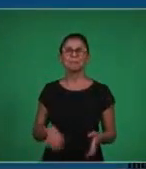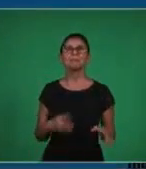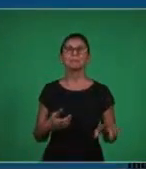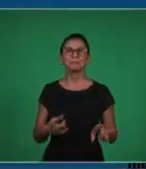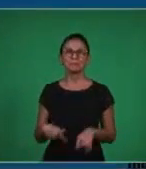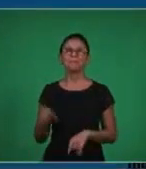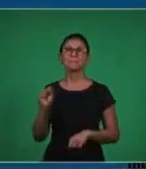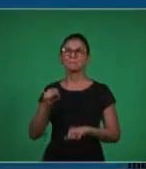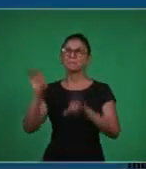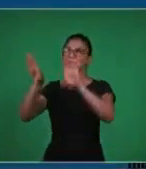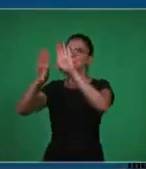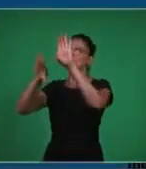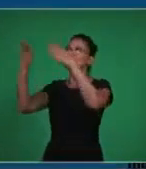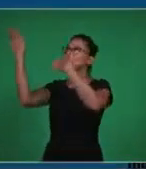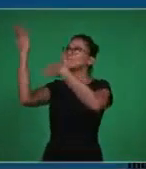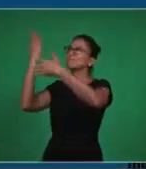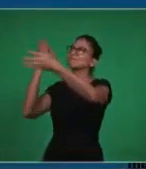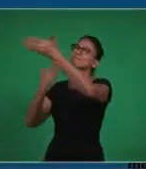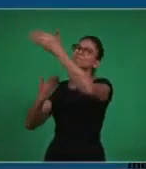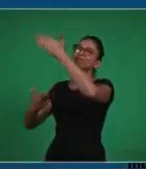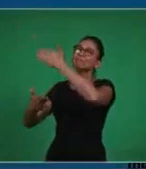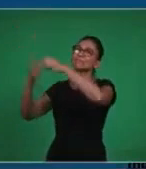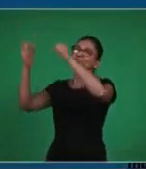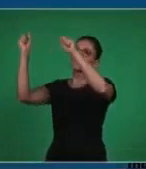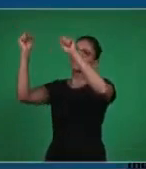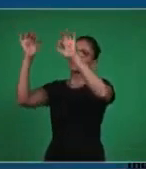Feel comfortable to take a walk.